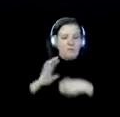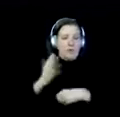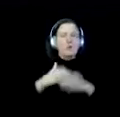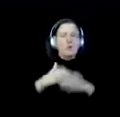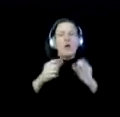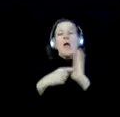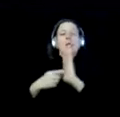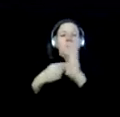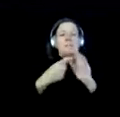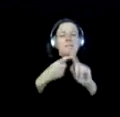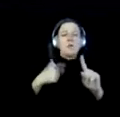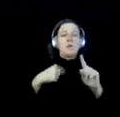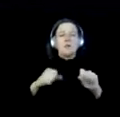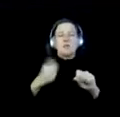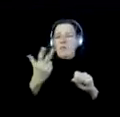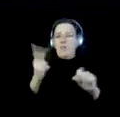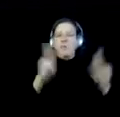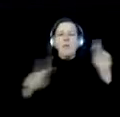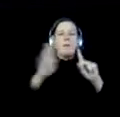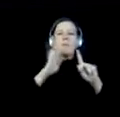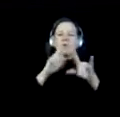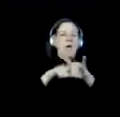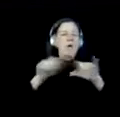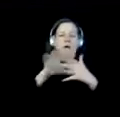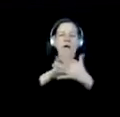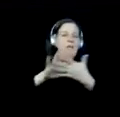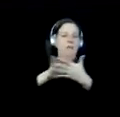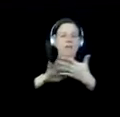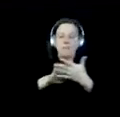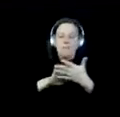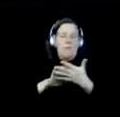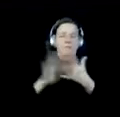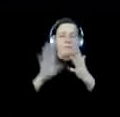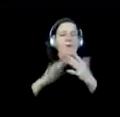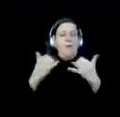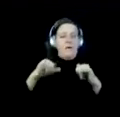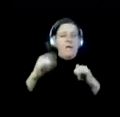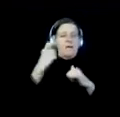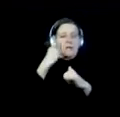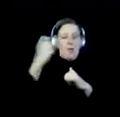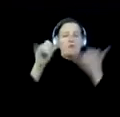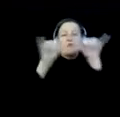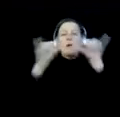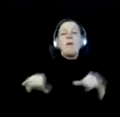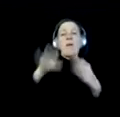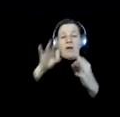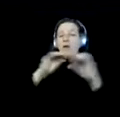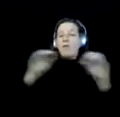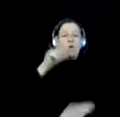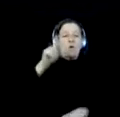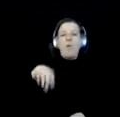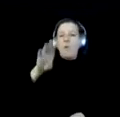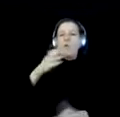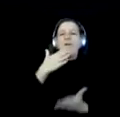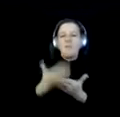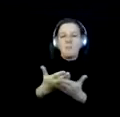As recalcitrant users, we will not be obstacles. Still dreaming of systems so perfect that no one will need to be good. No